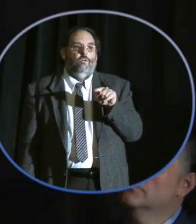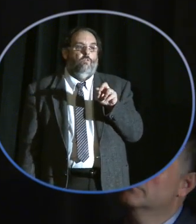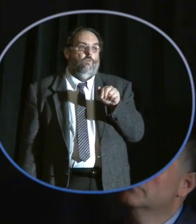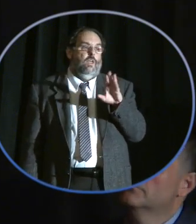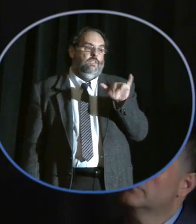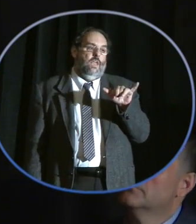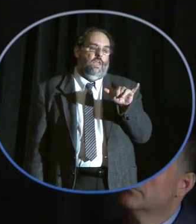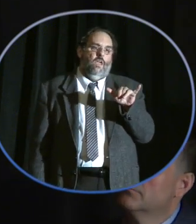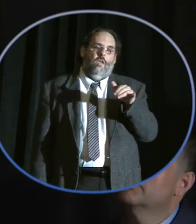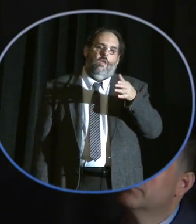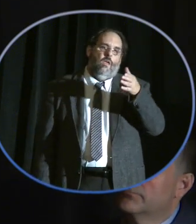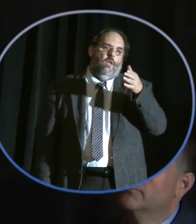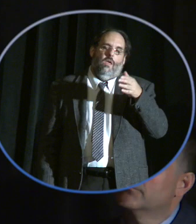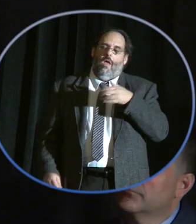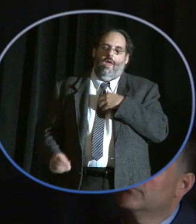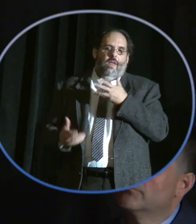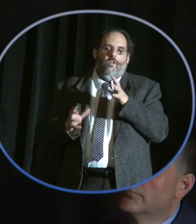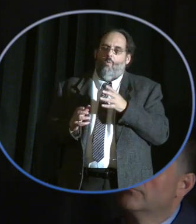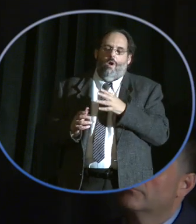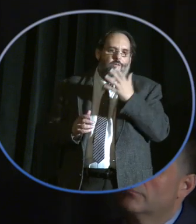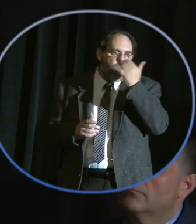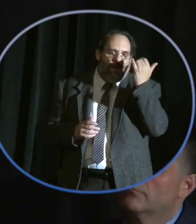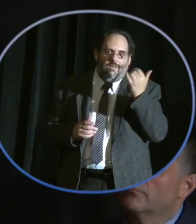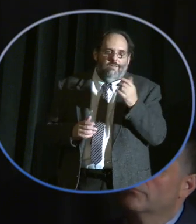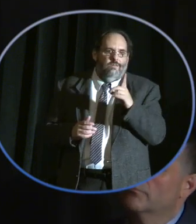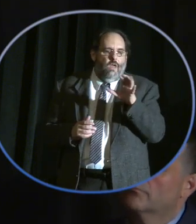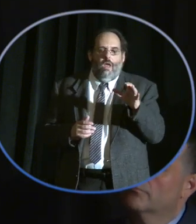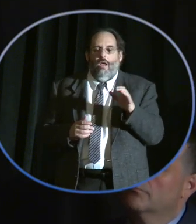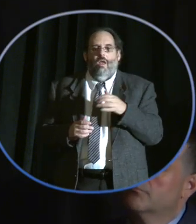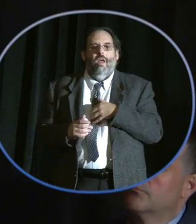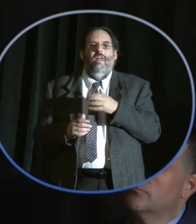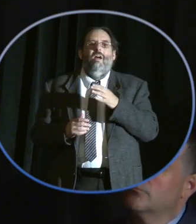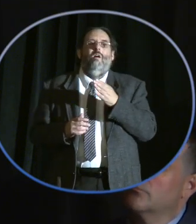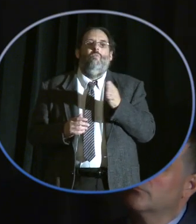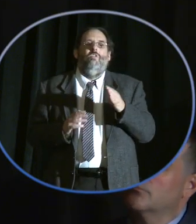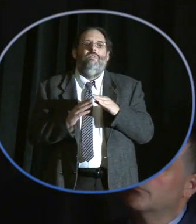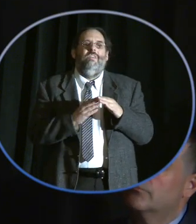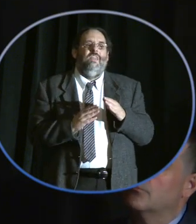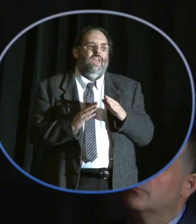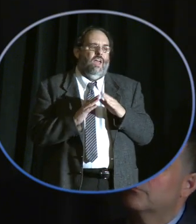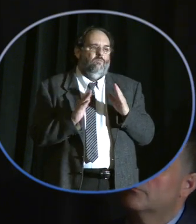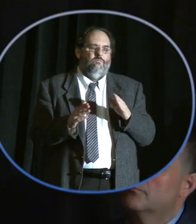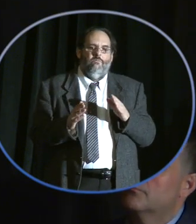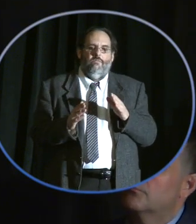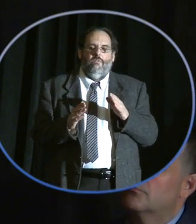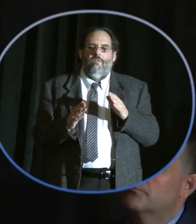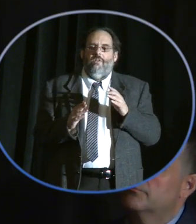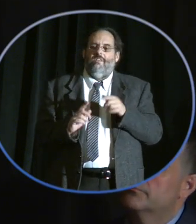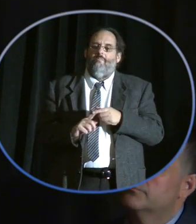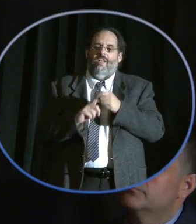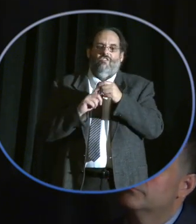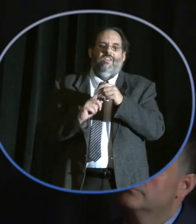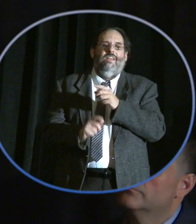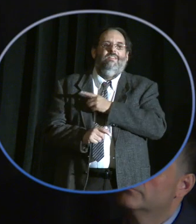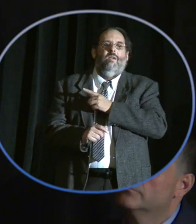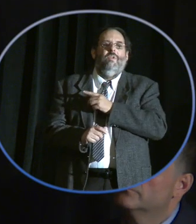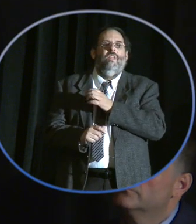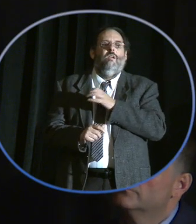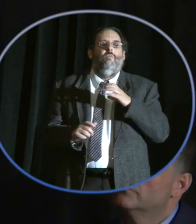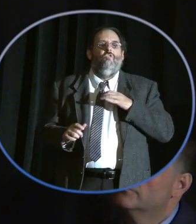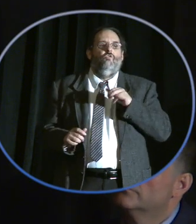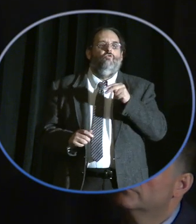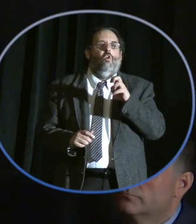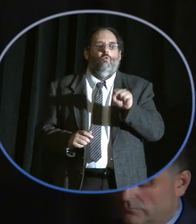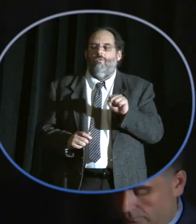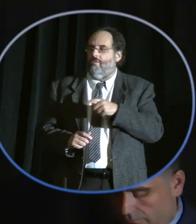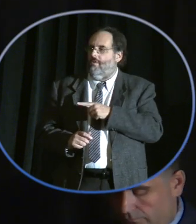Tracy, Doc, and I don't want to leave out the Baltimore City Police Department, particularly Deputy Commissioner Jones,